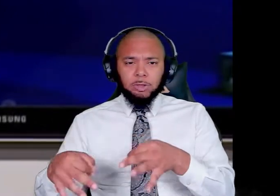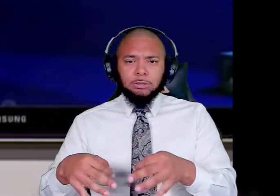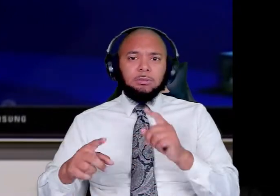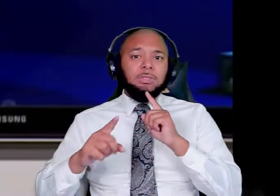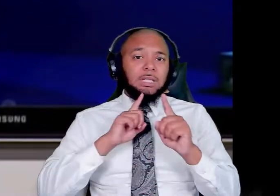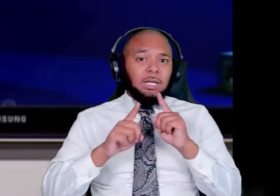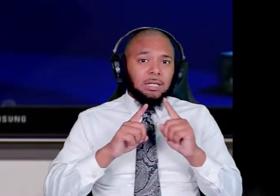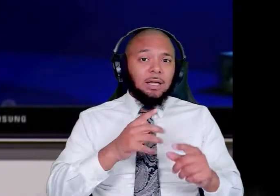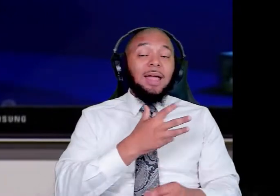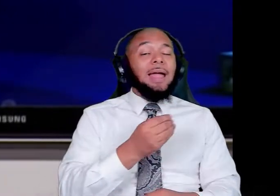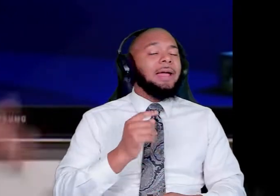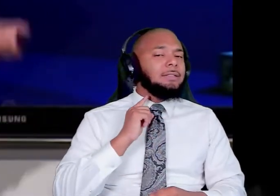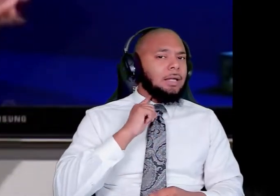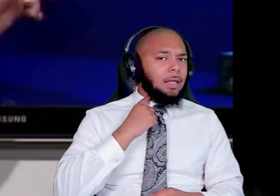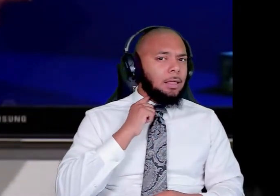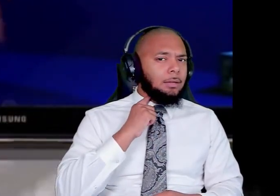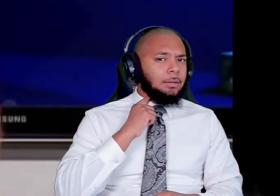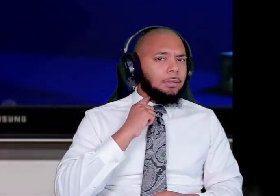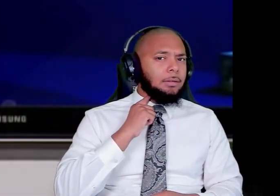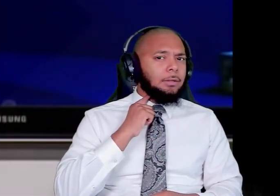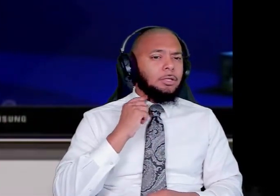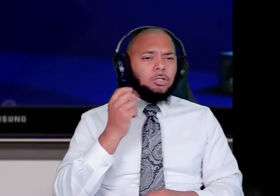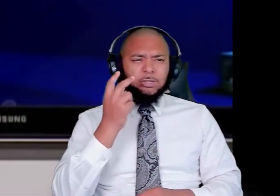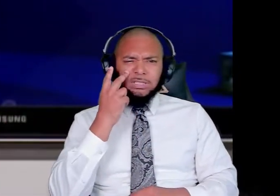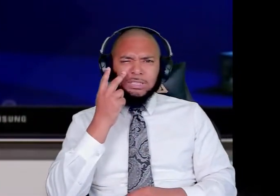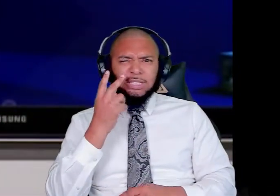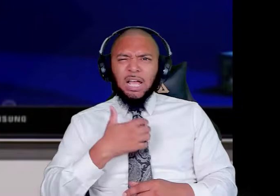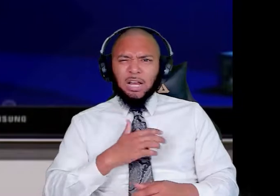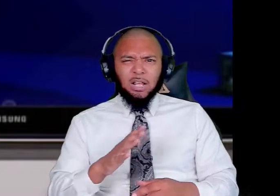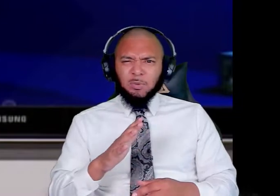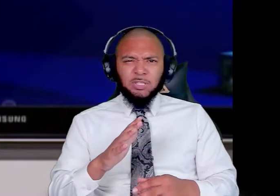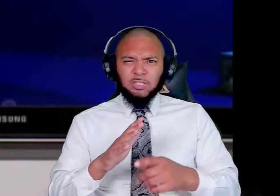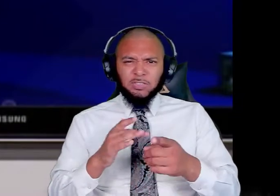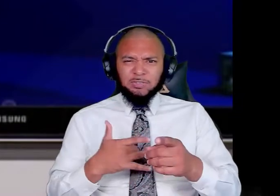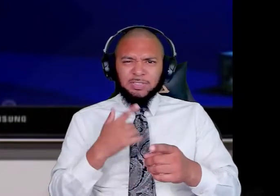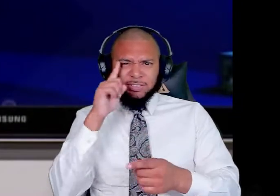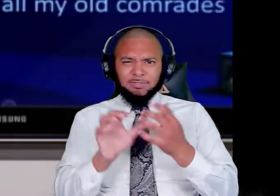and dialect. Now you see why I didn't want you to be confused about those.